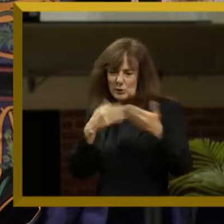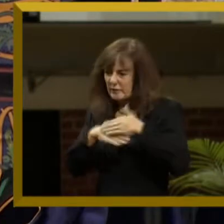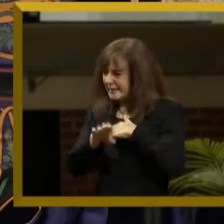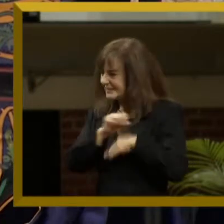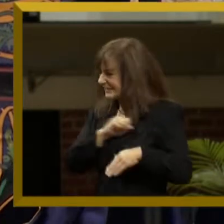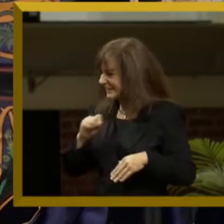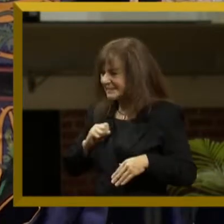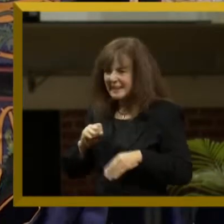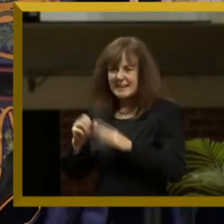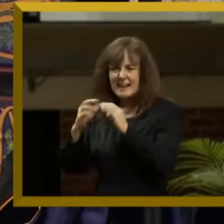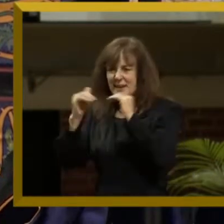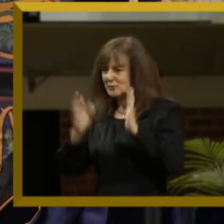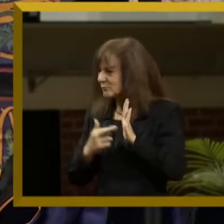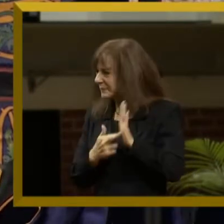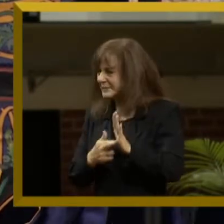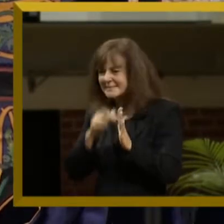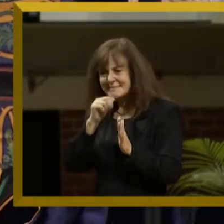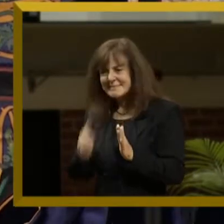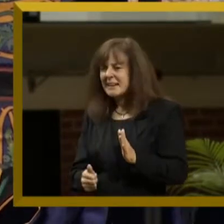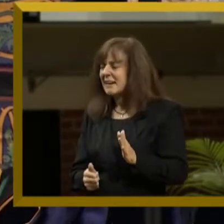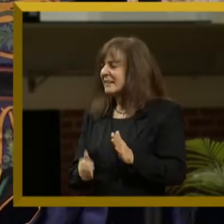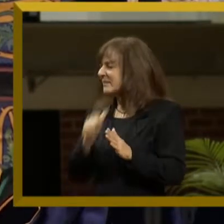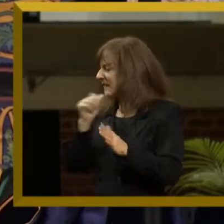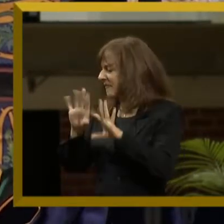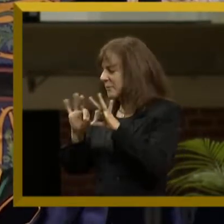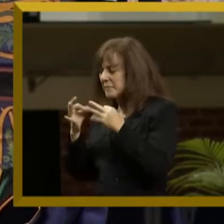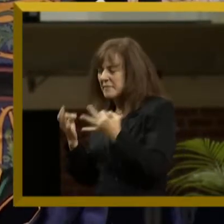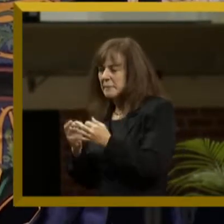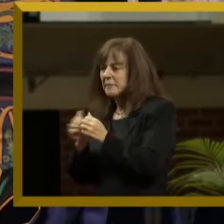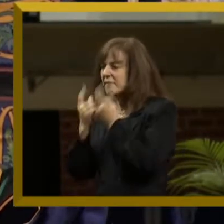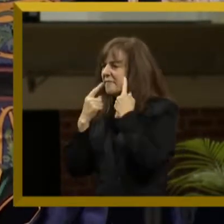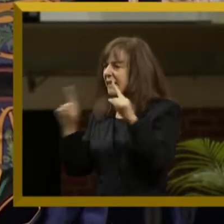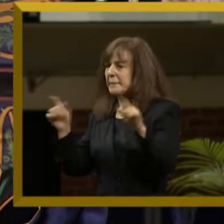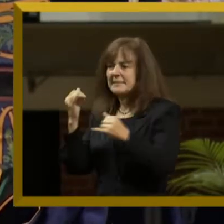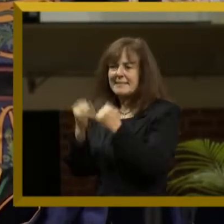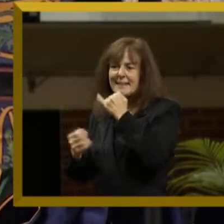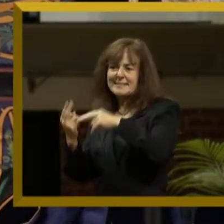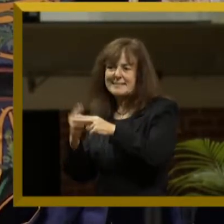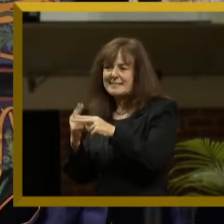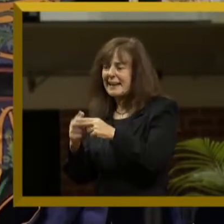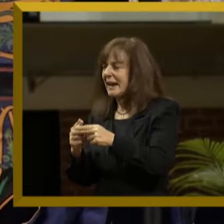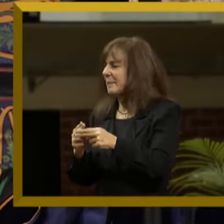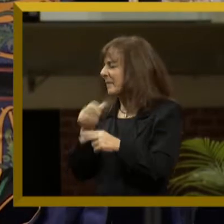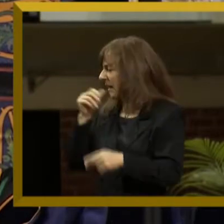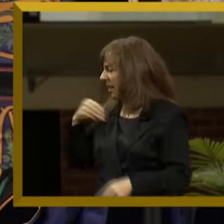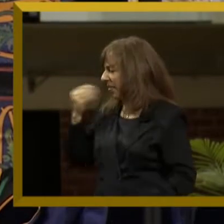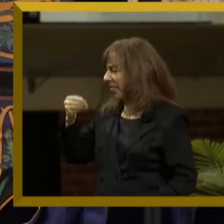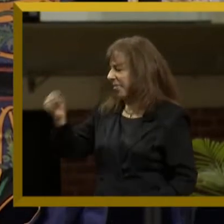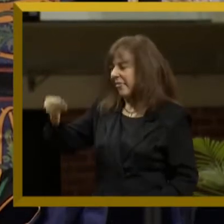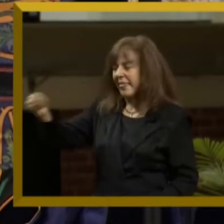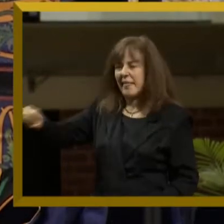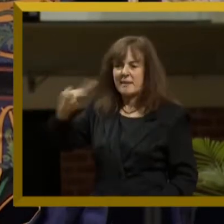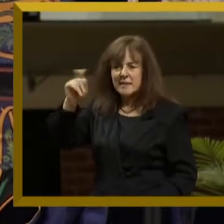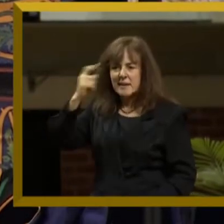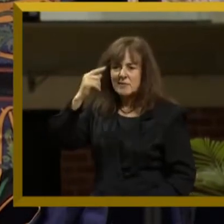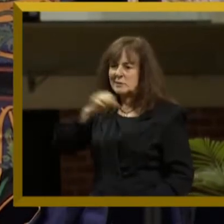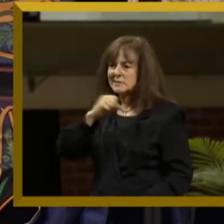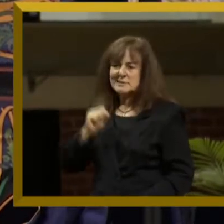office. I didn't come from a family with a famous last name or a lineage of governors or